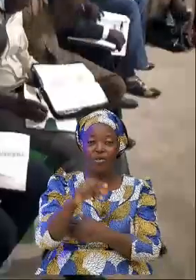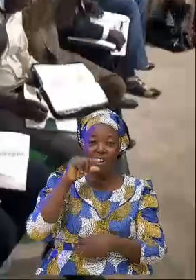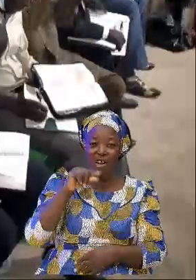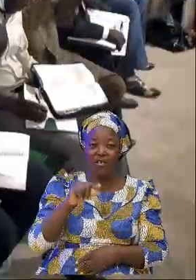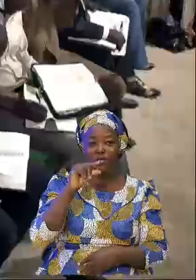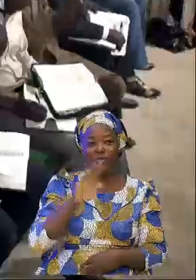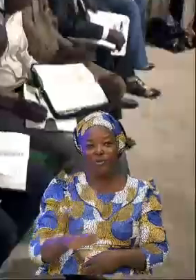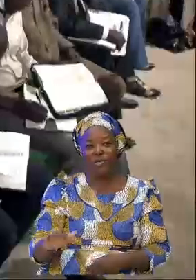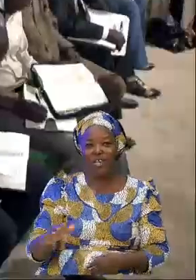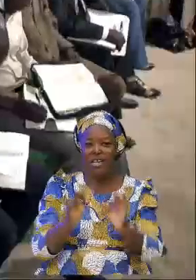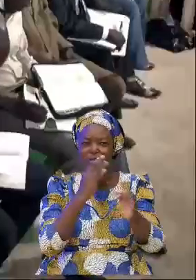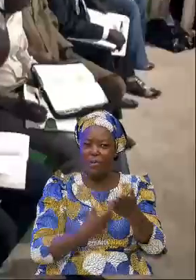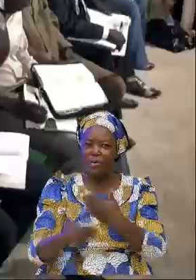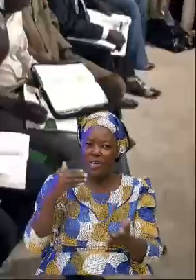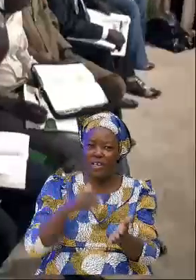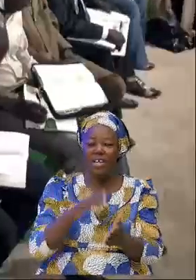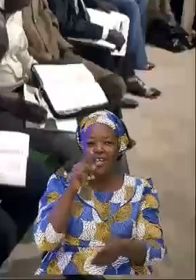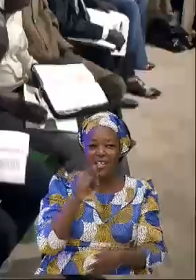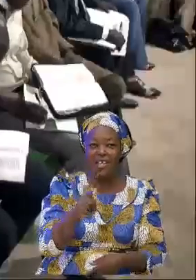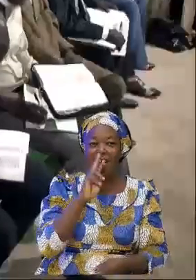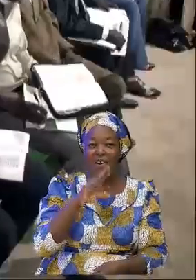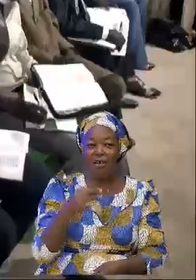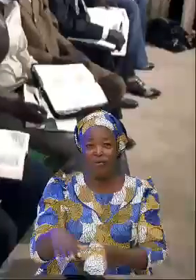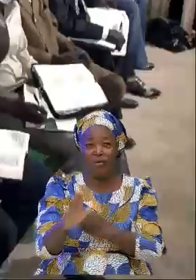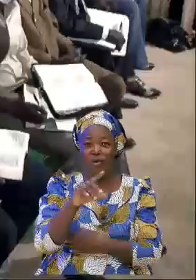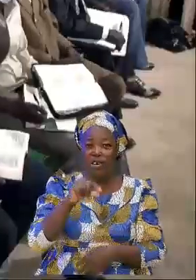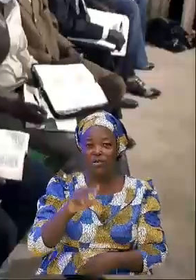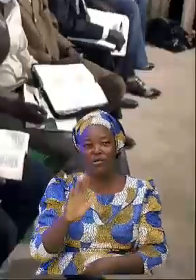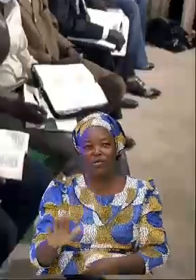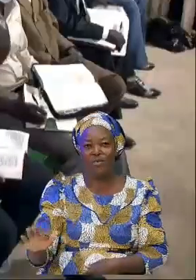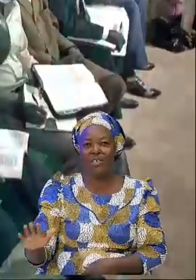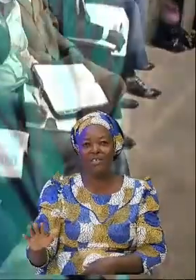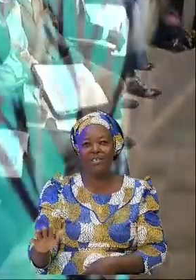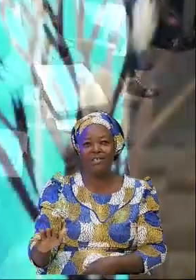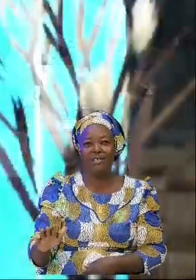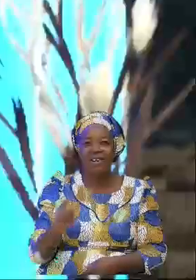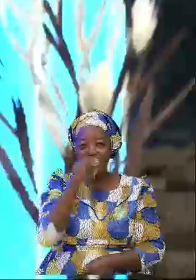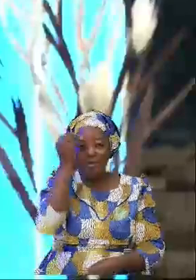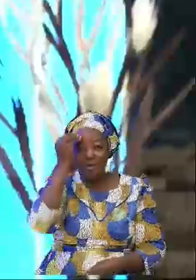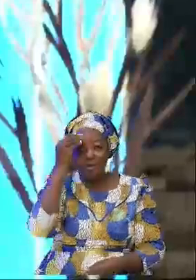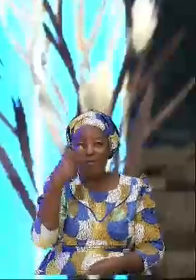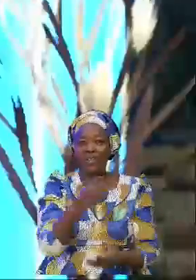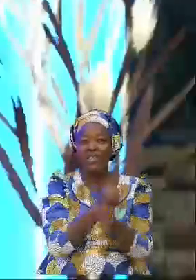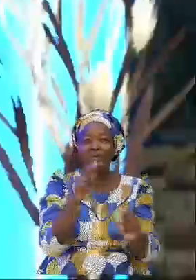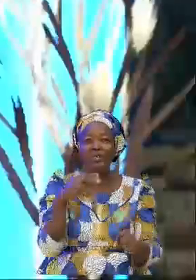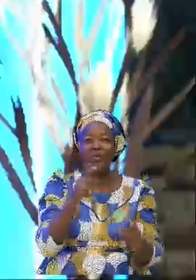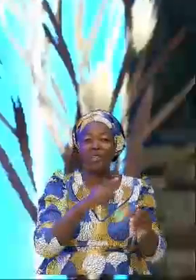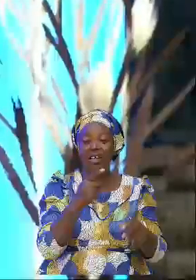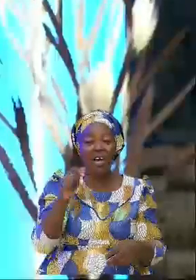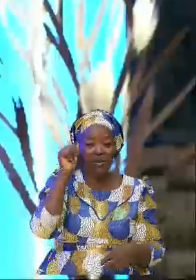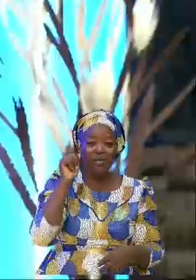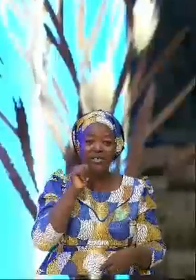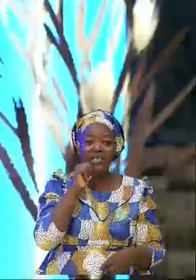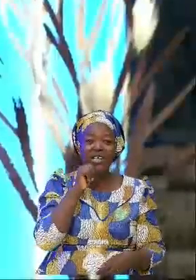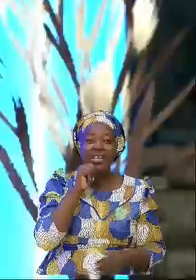Ye of God, little children. If you are born again, ye of God, little